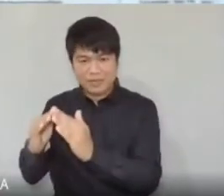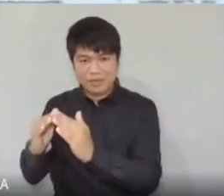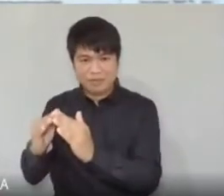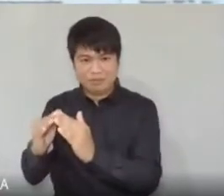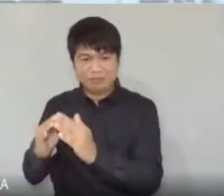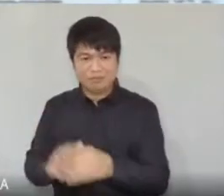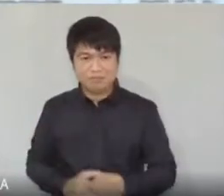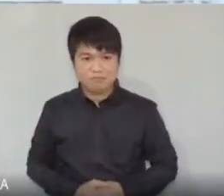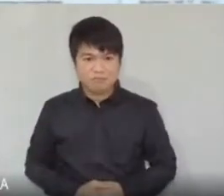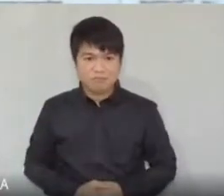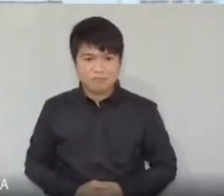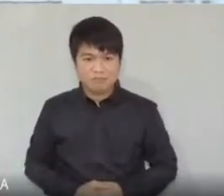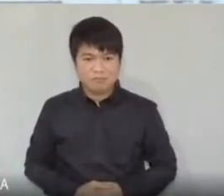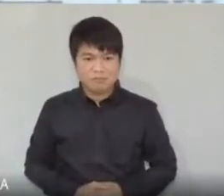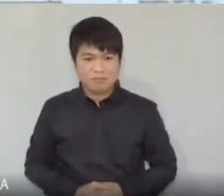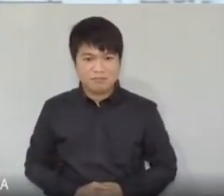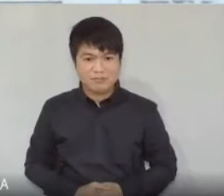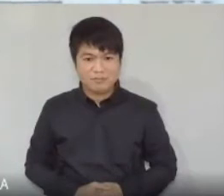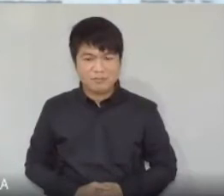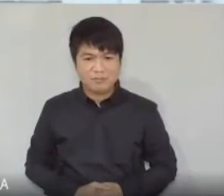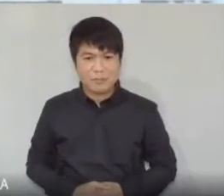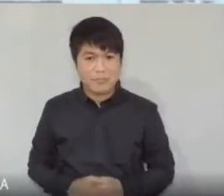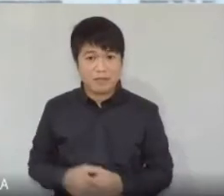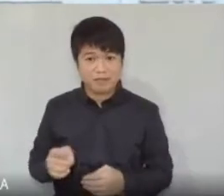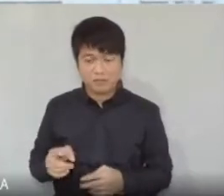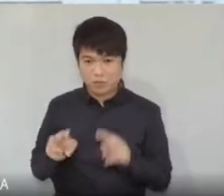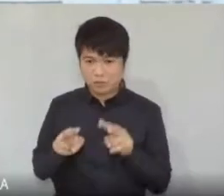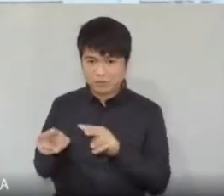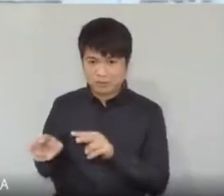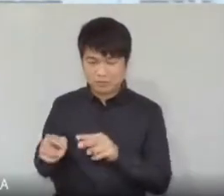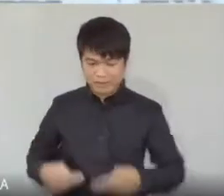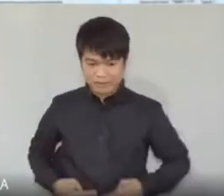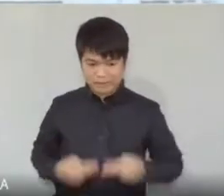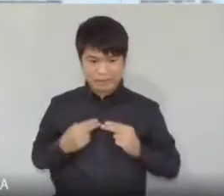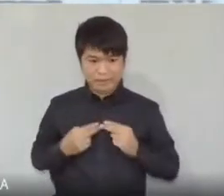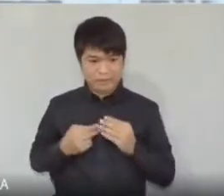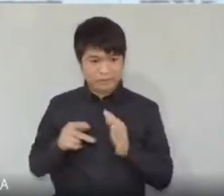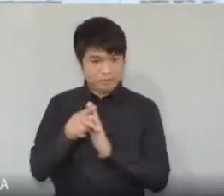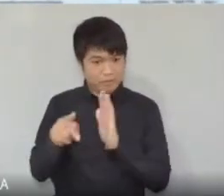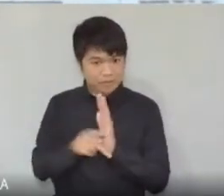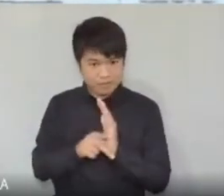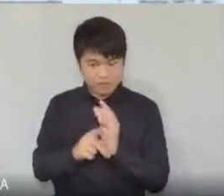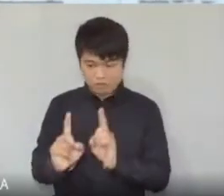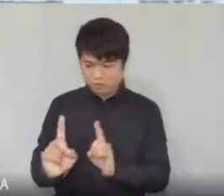hand washing with a face mask, and even now the use of face shields.